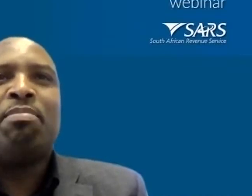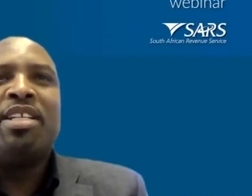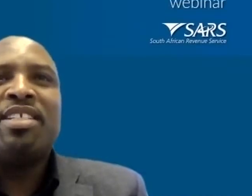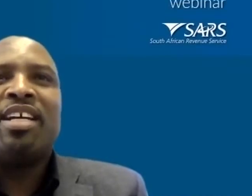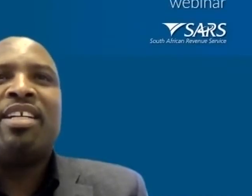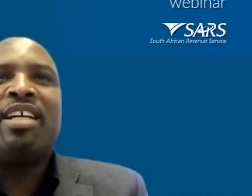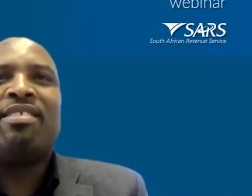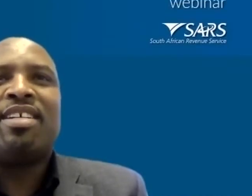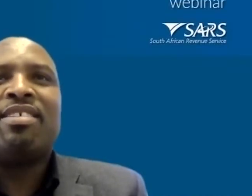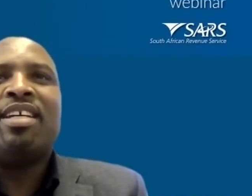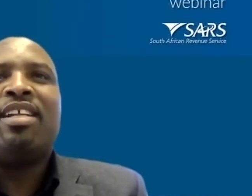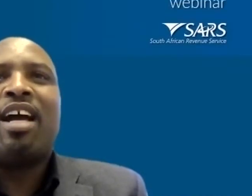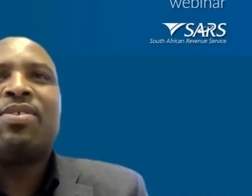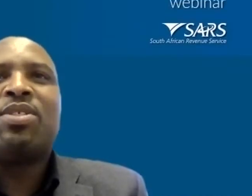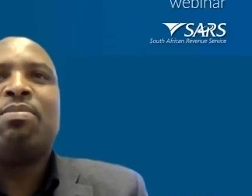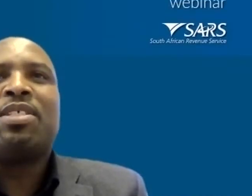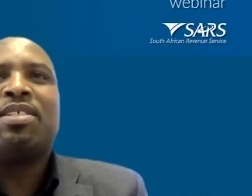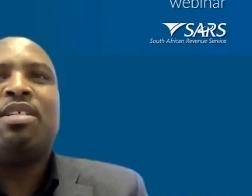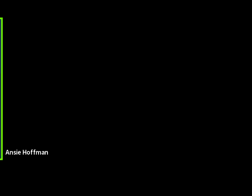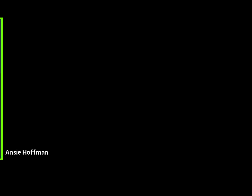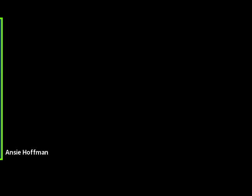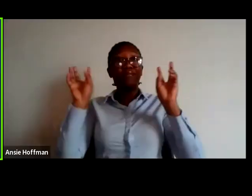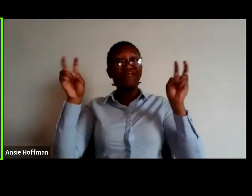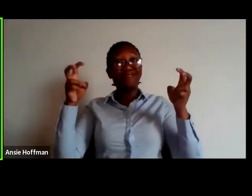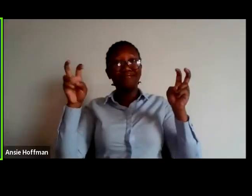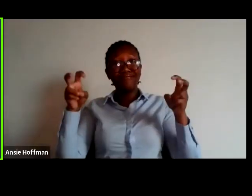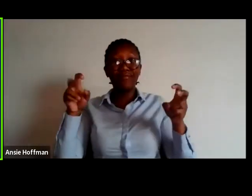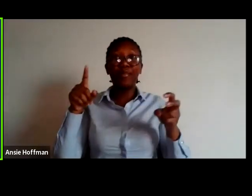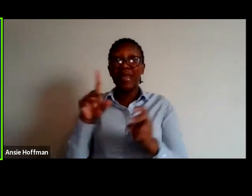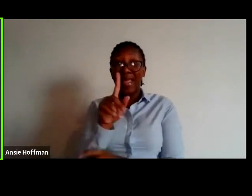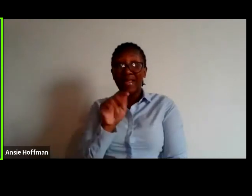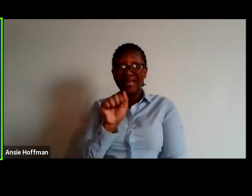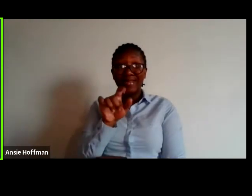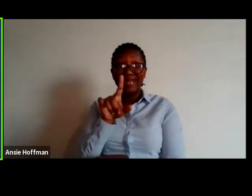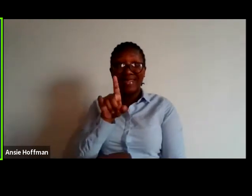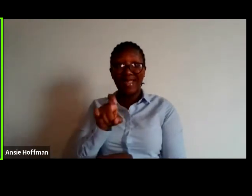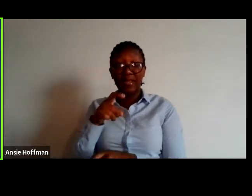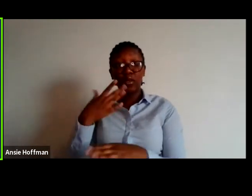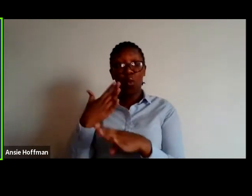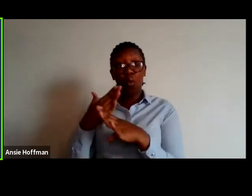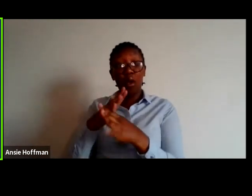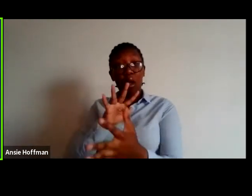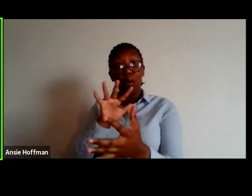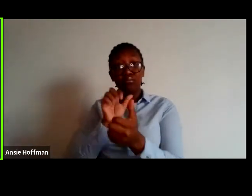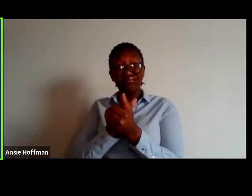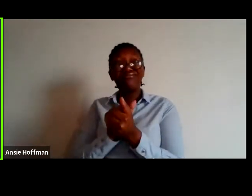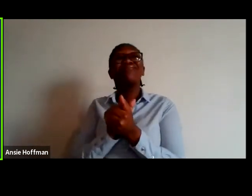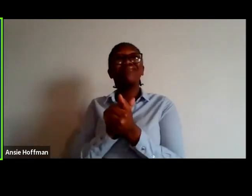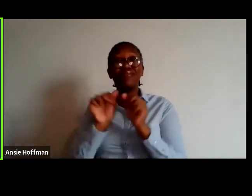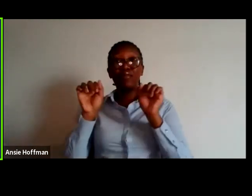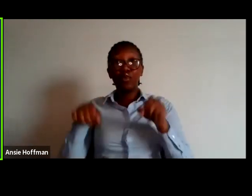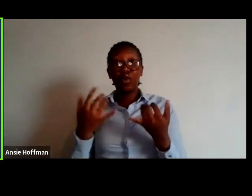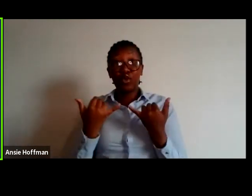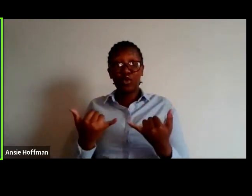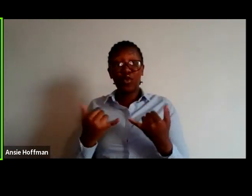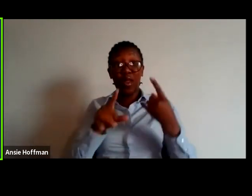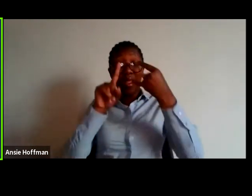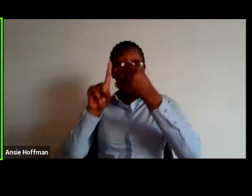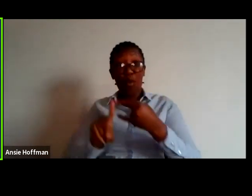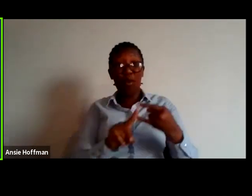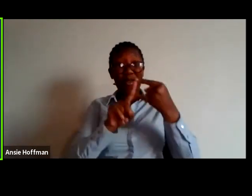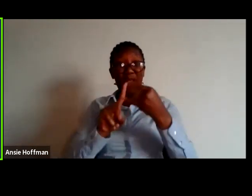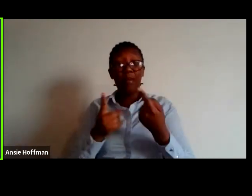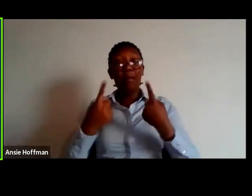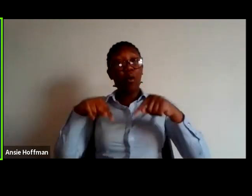and administering a tax and a customs system based on voluntary compliance, today's webinar aims to